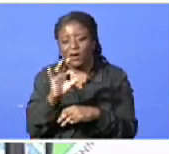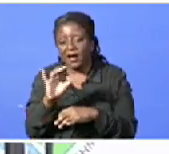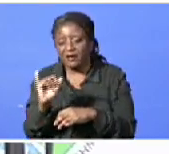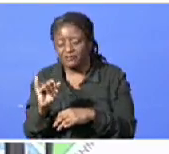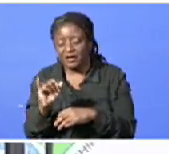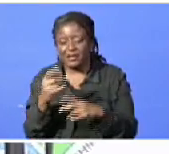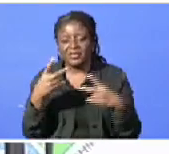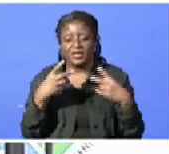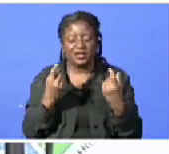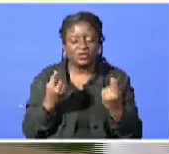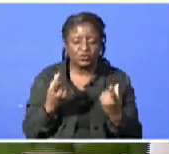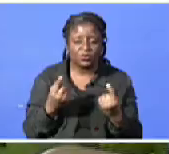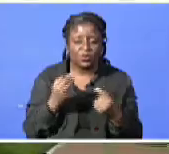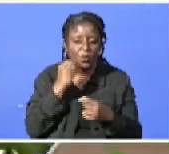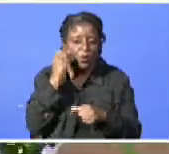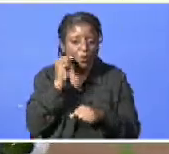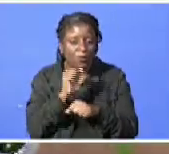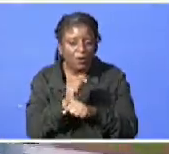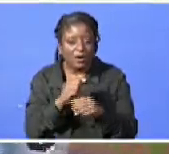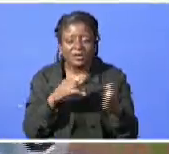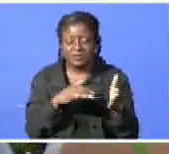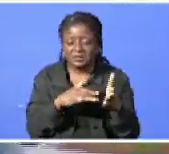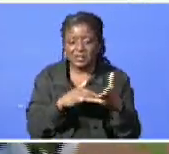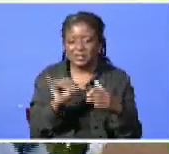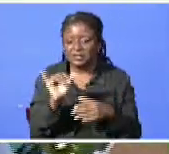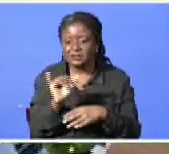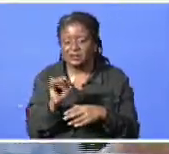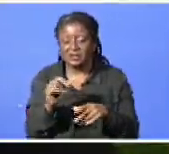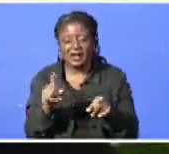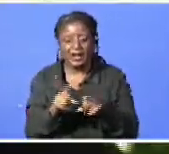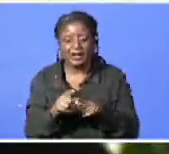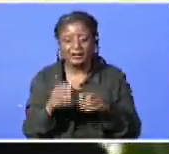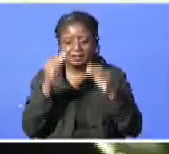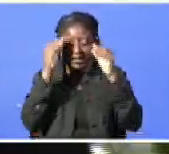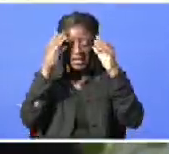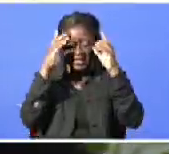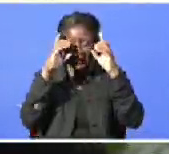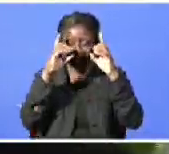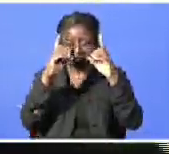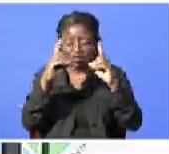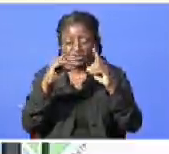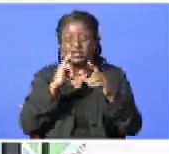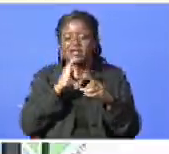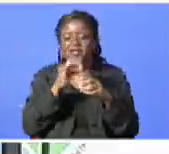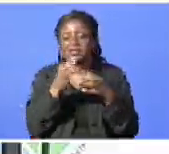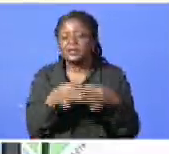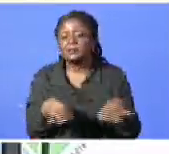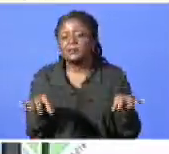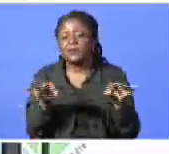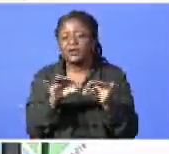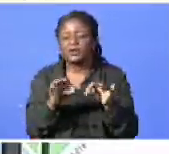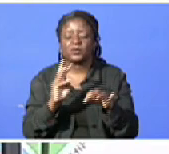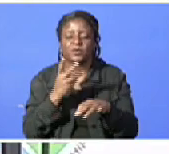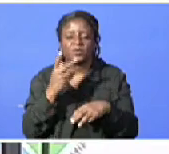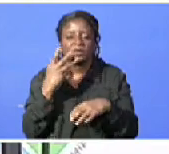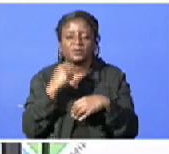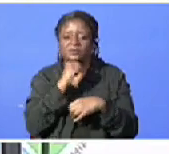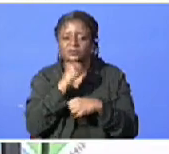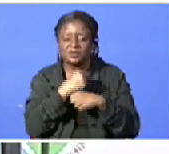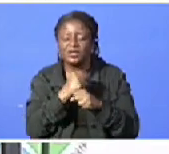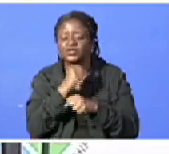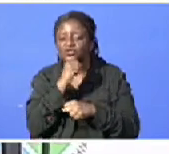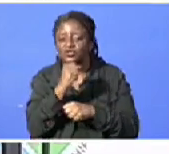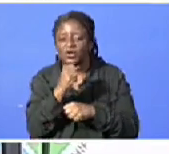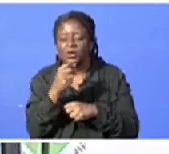etc. And as education is so important, we would see to it that we